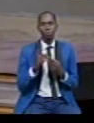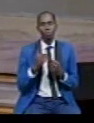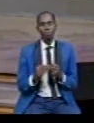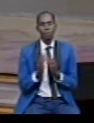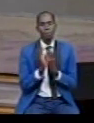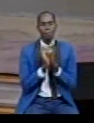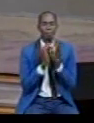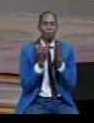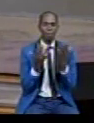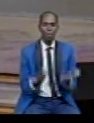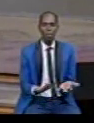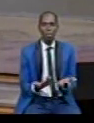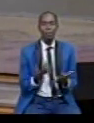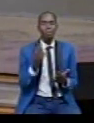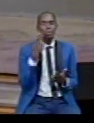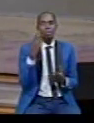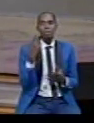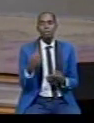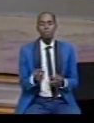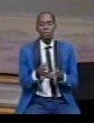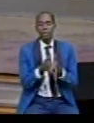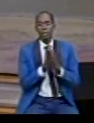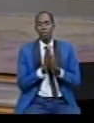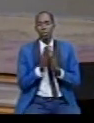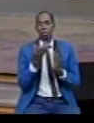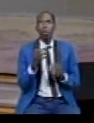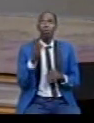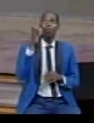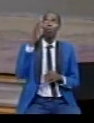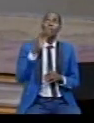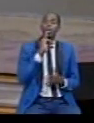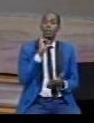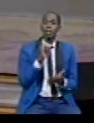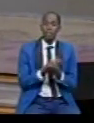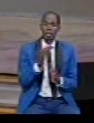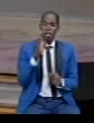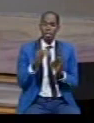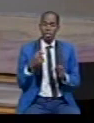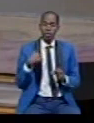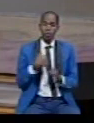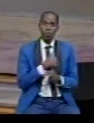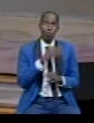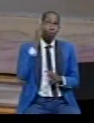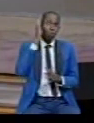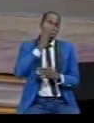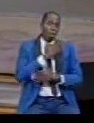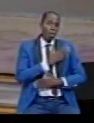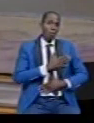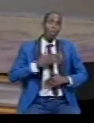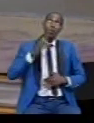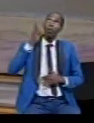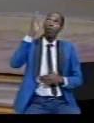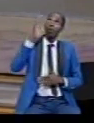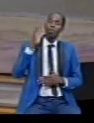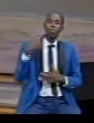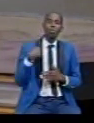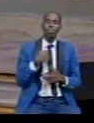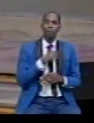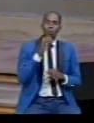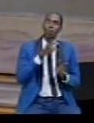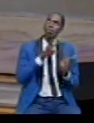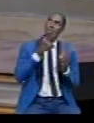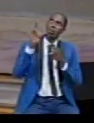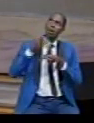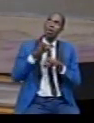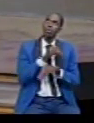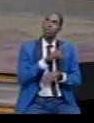scriptures." The demand of God, if we're going to please the Lord, is that We look at the Lord. We hear the